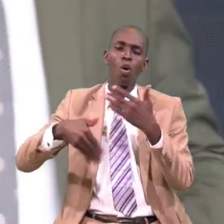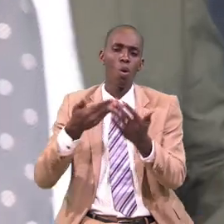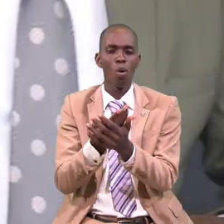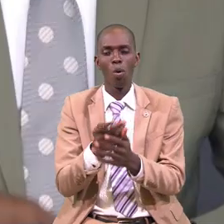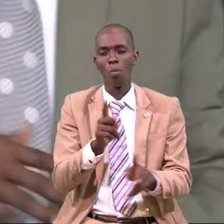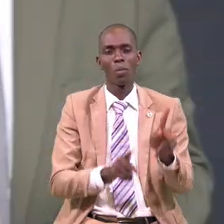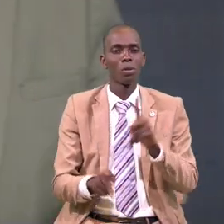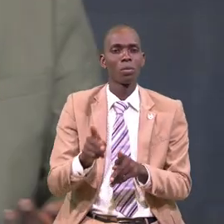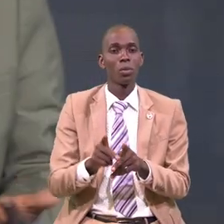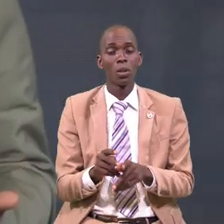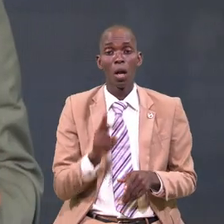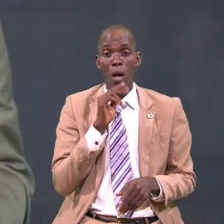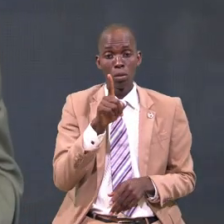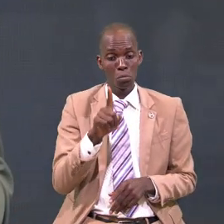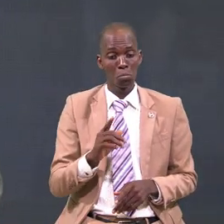Are you moderate now?